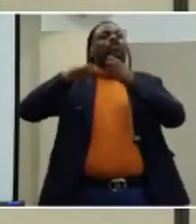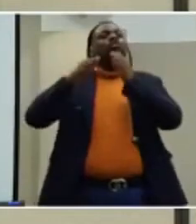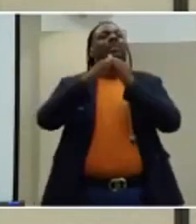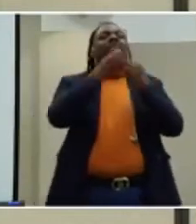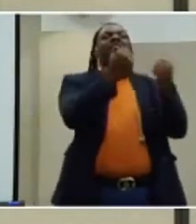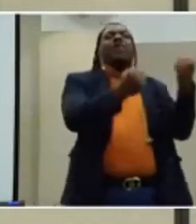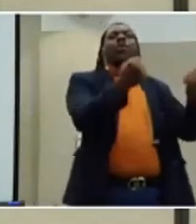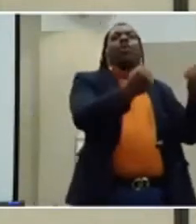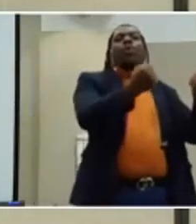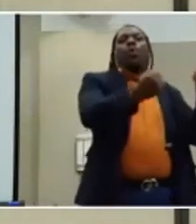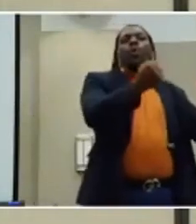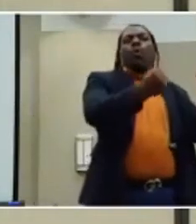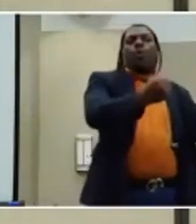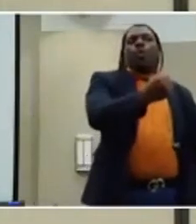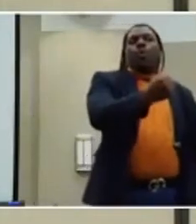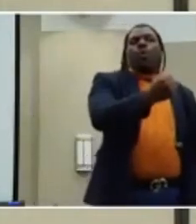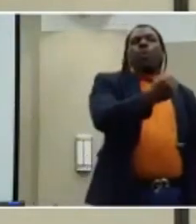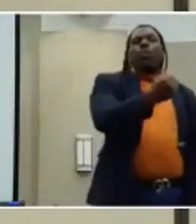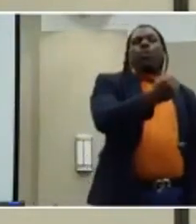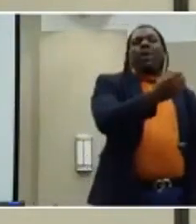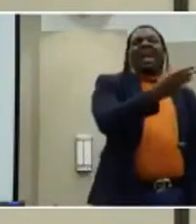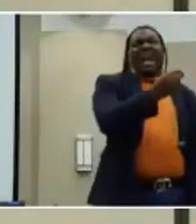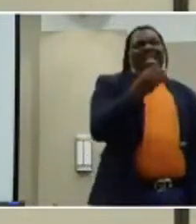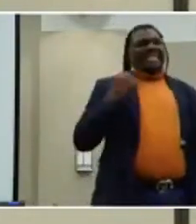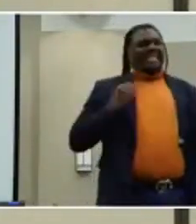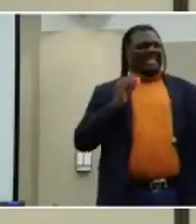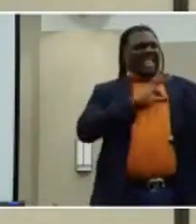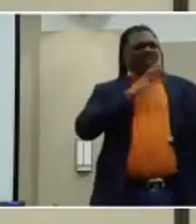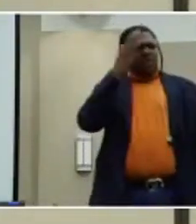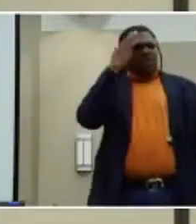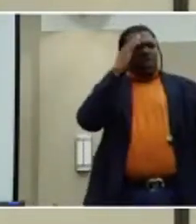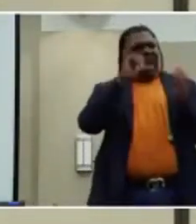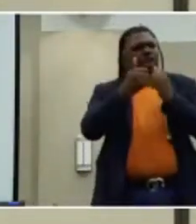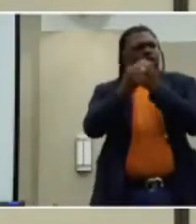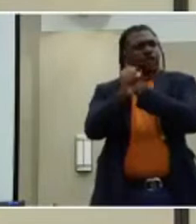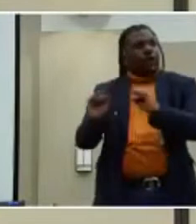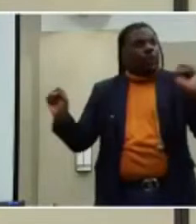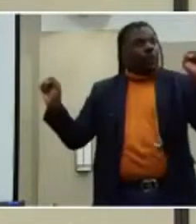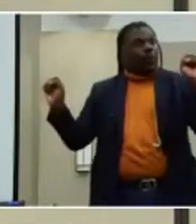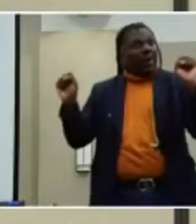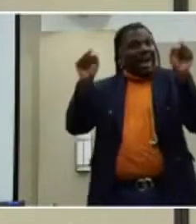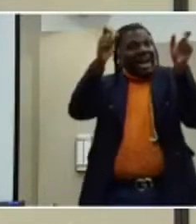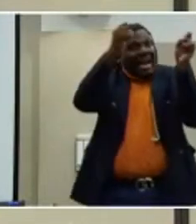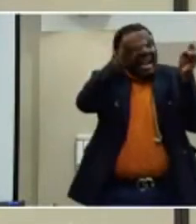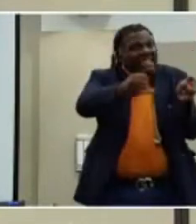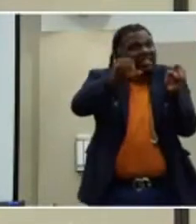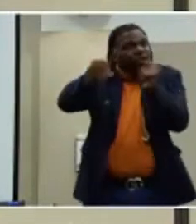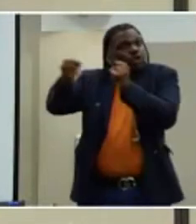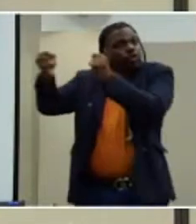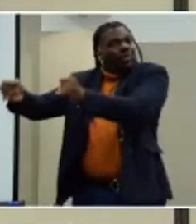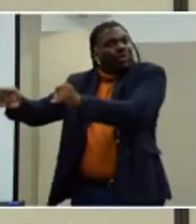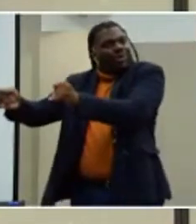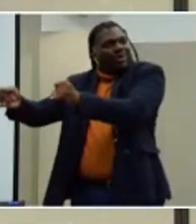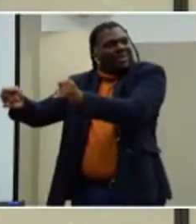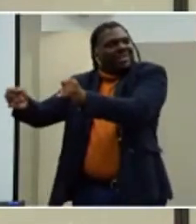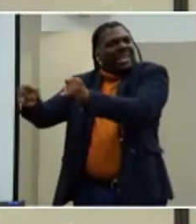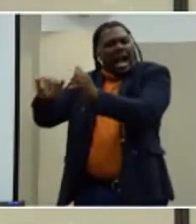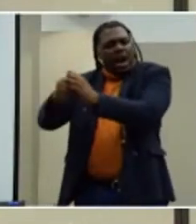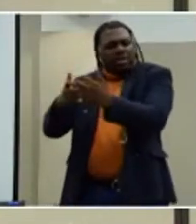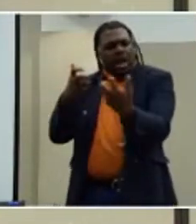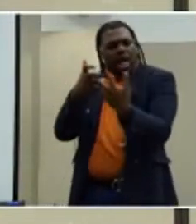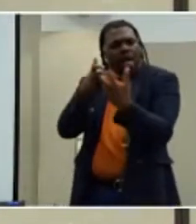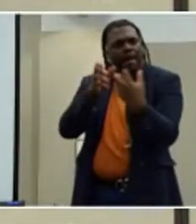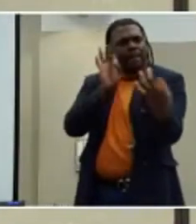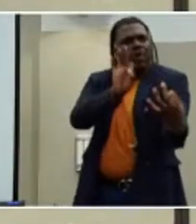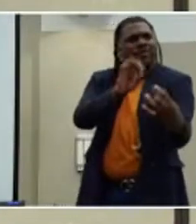being able to, and the staff knowing how to secure individuals in wheelchairs correctly